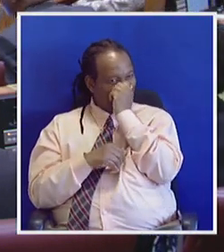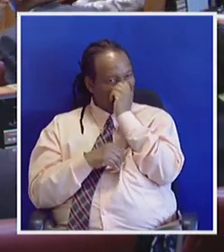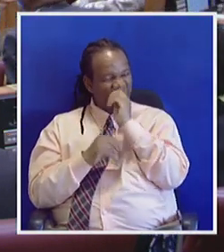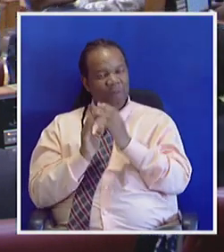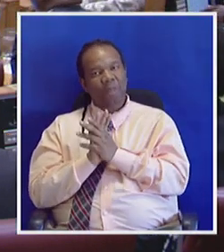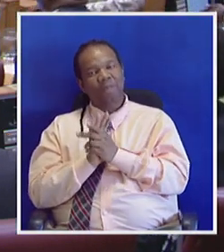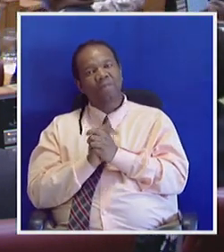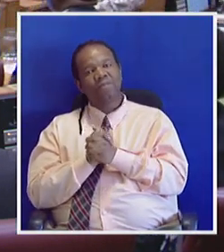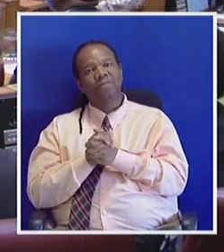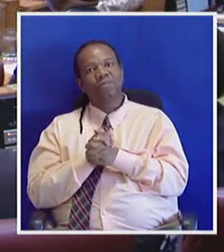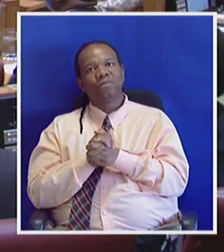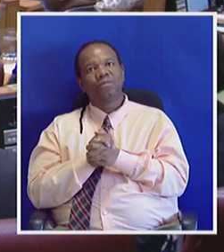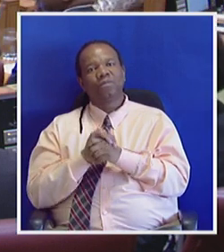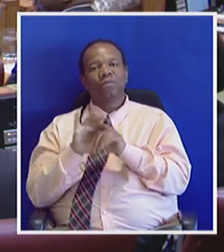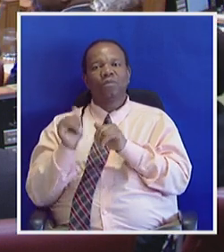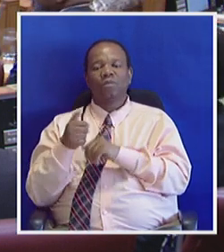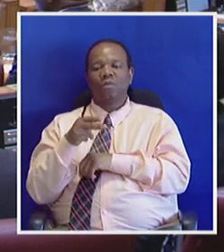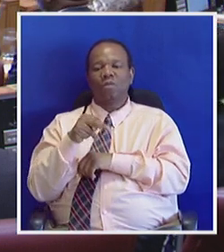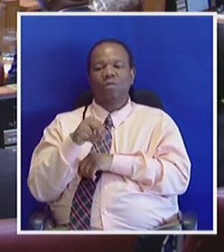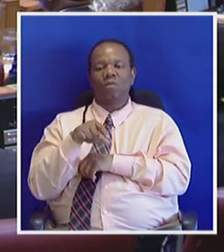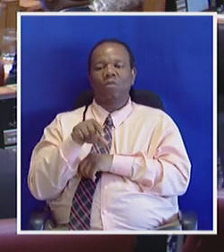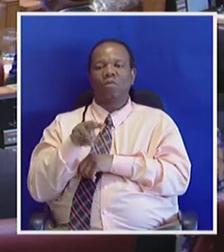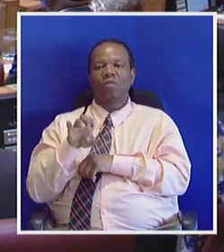the Honorable Ngwenya.